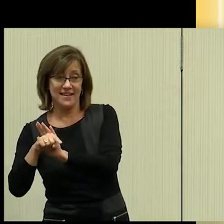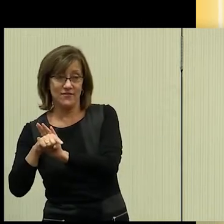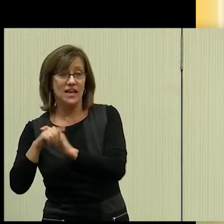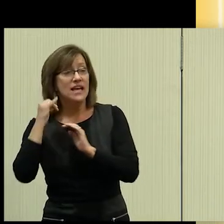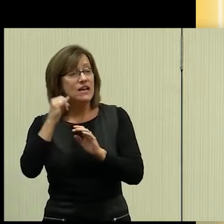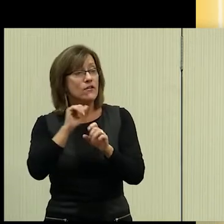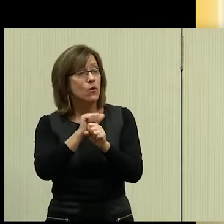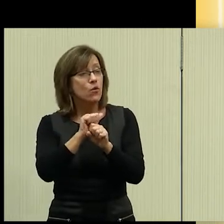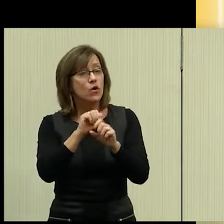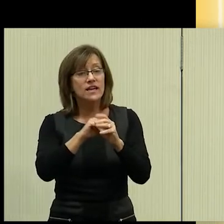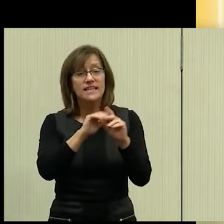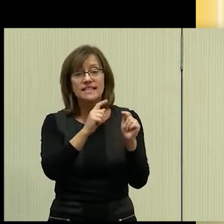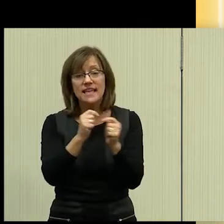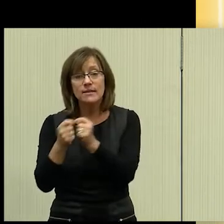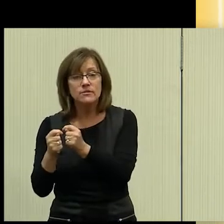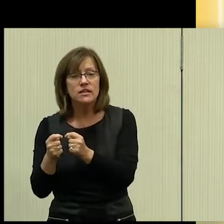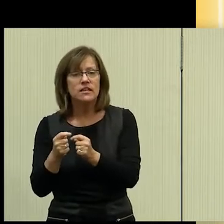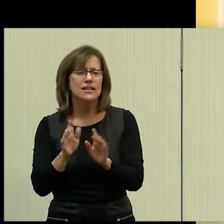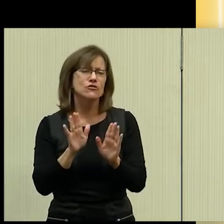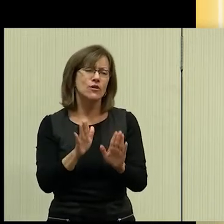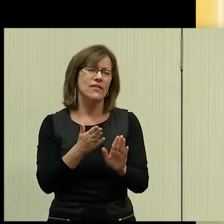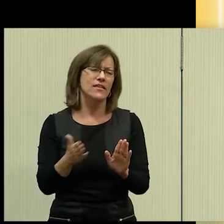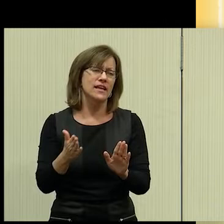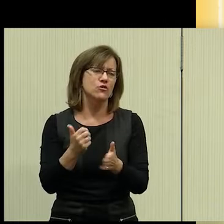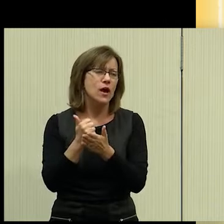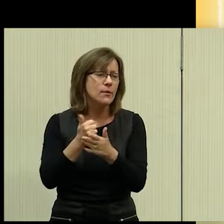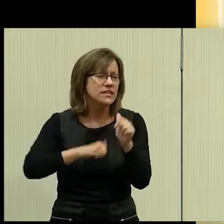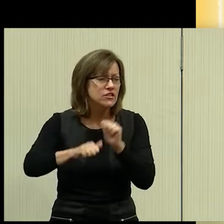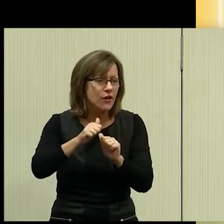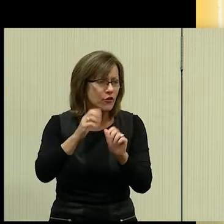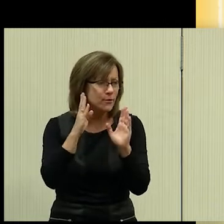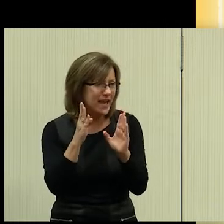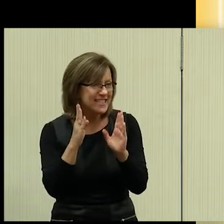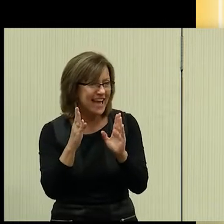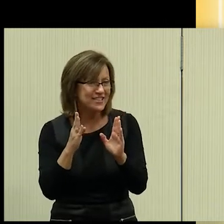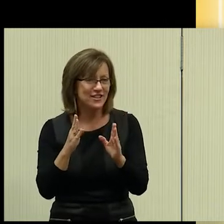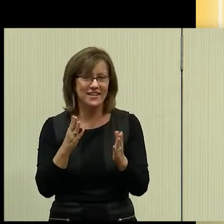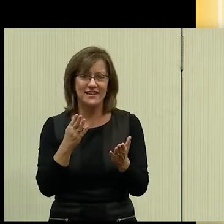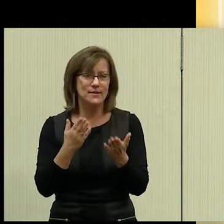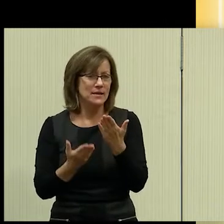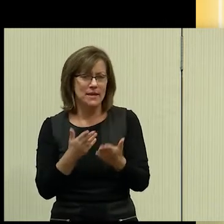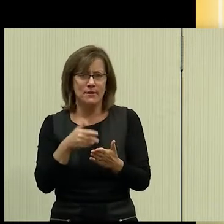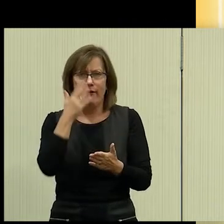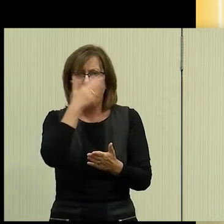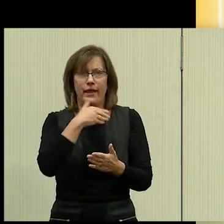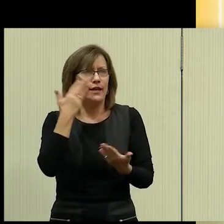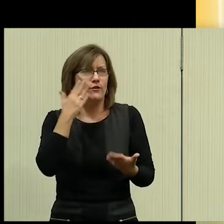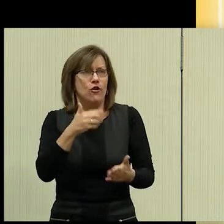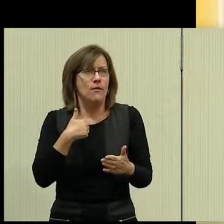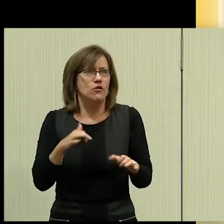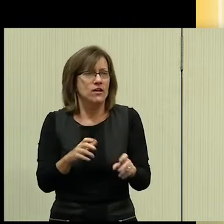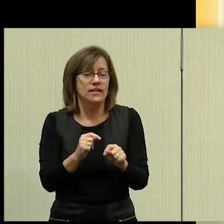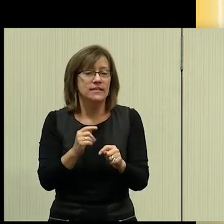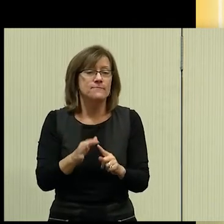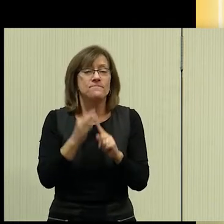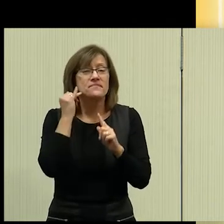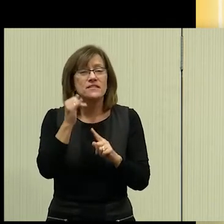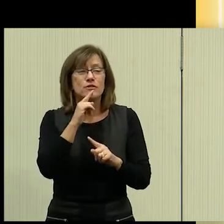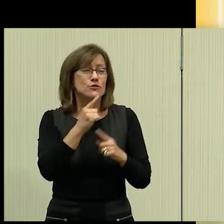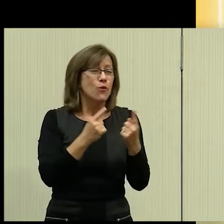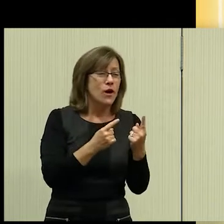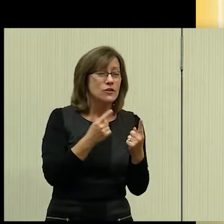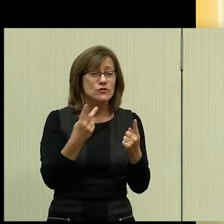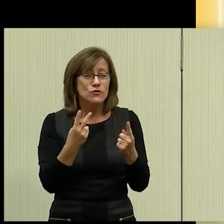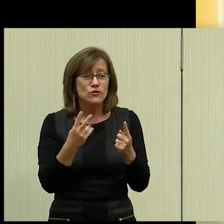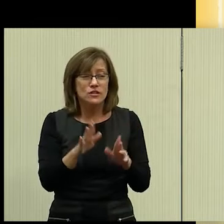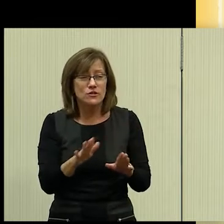teams, this is a great thing to kind of pay attention to with each other, especially if there is a child or two who you feel like, wow,